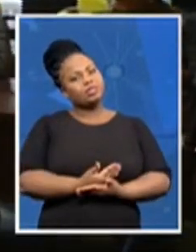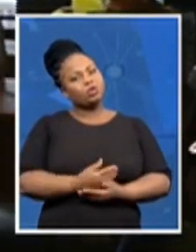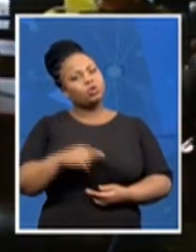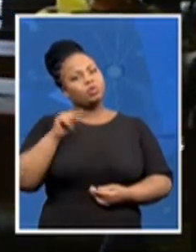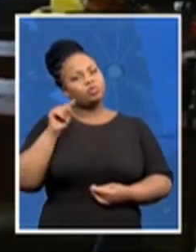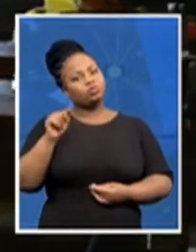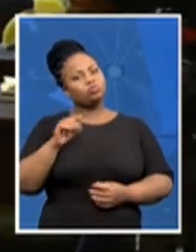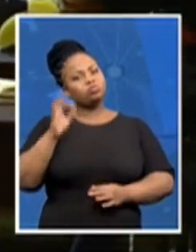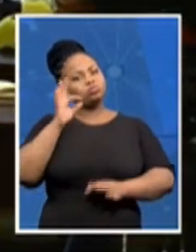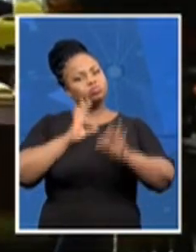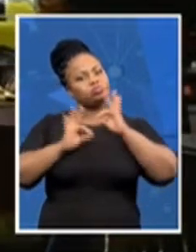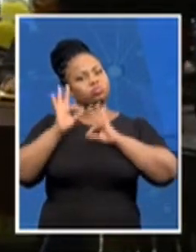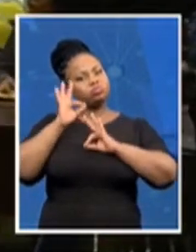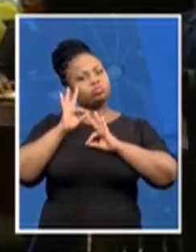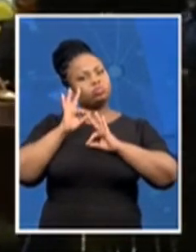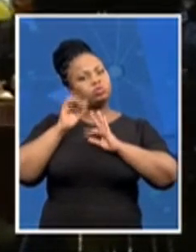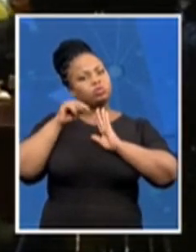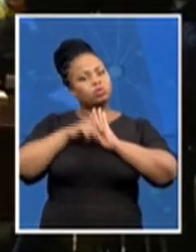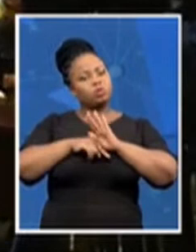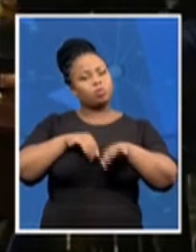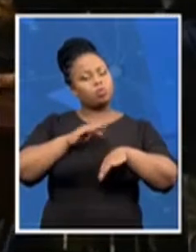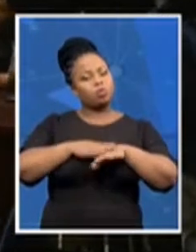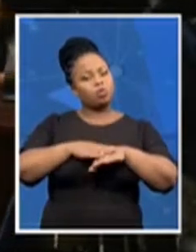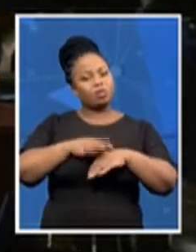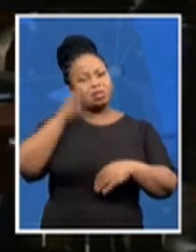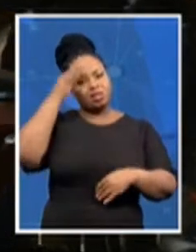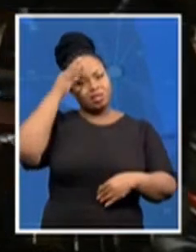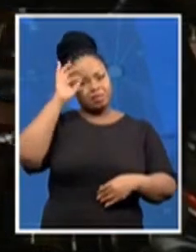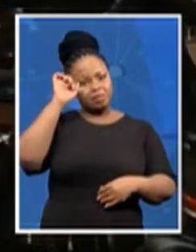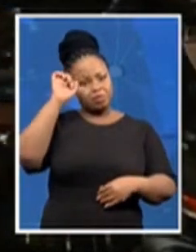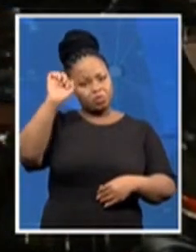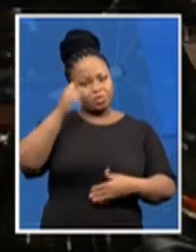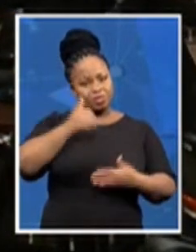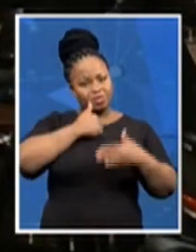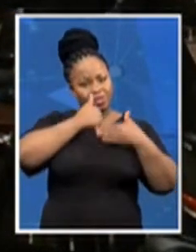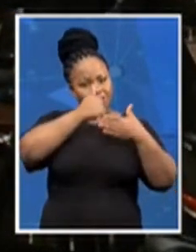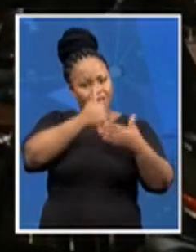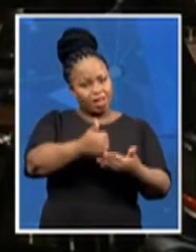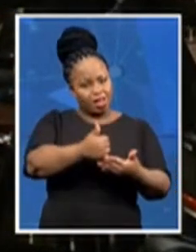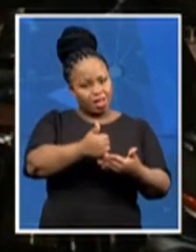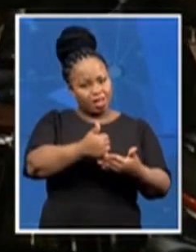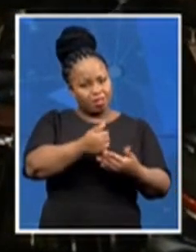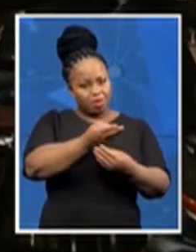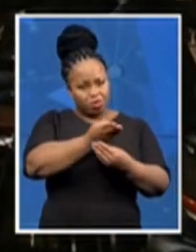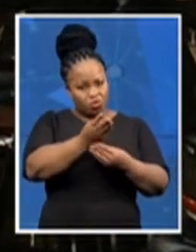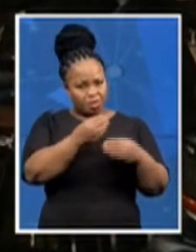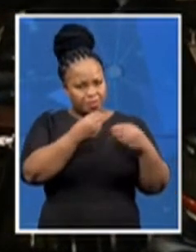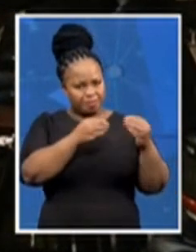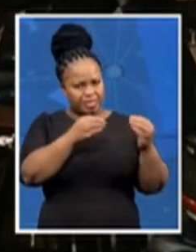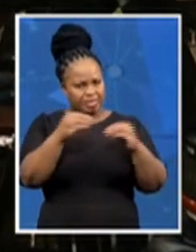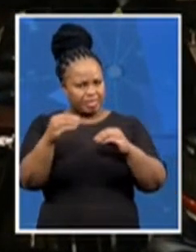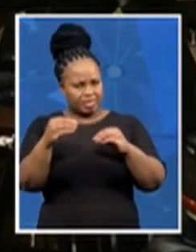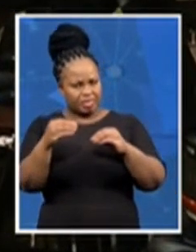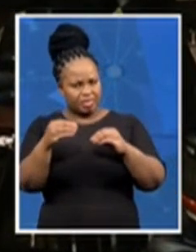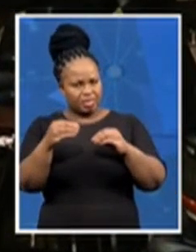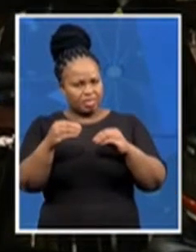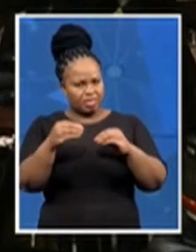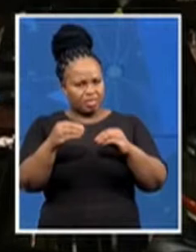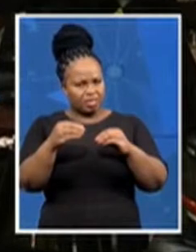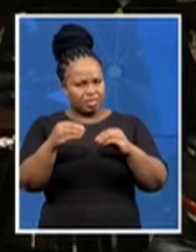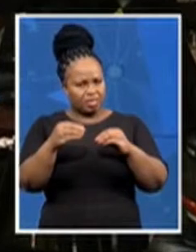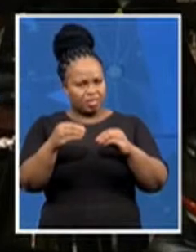government will be giving to businesses. As you rightfully pointed out, that some of